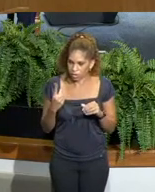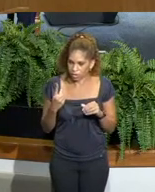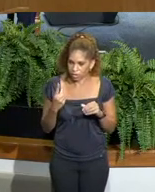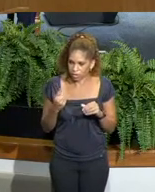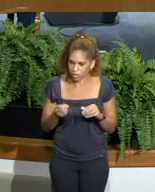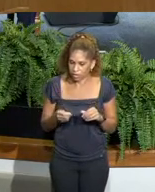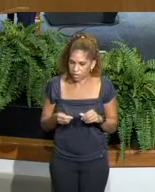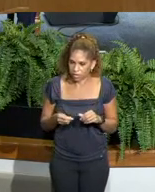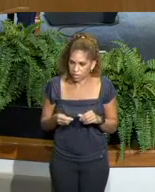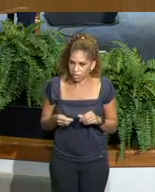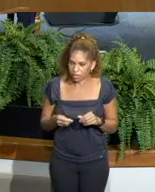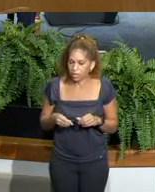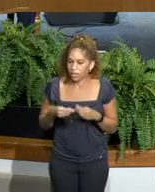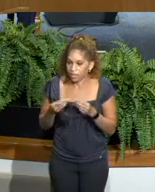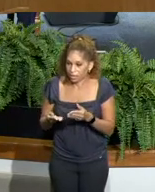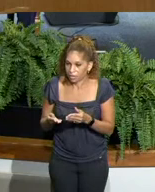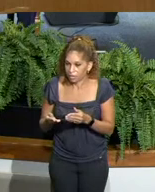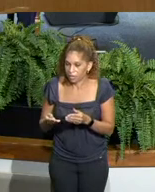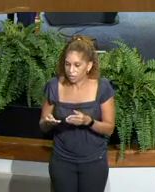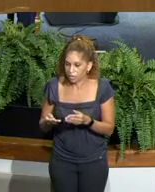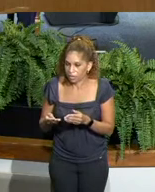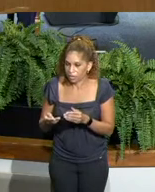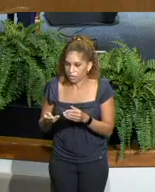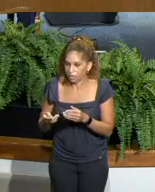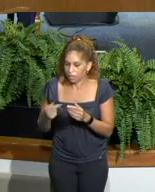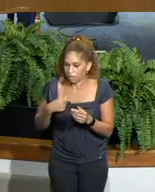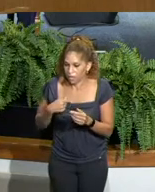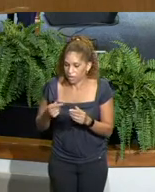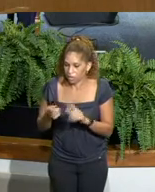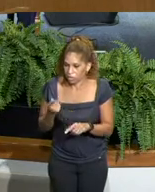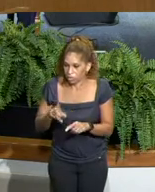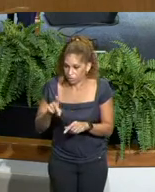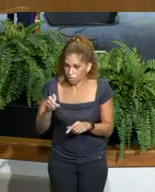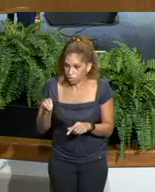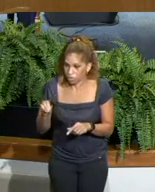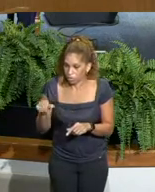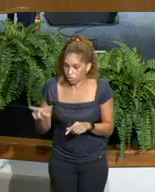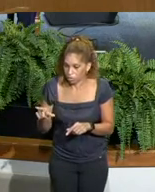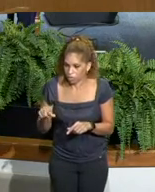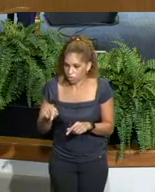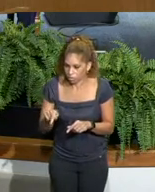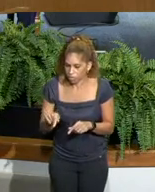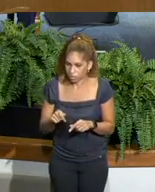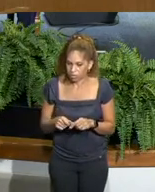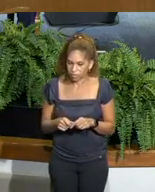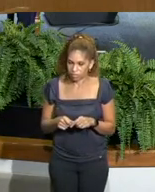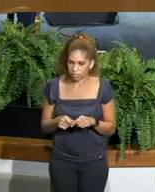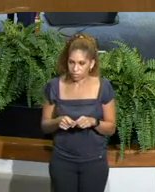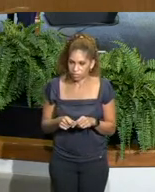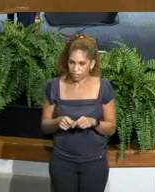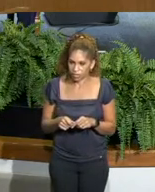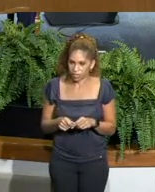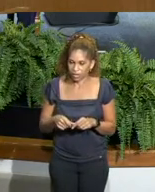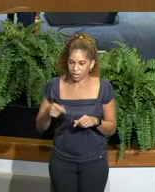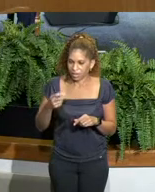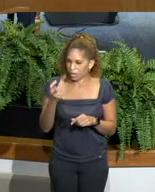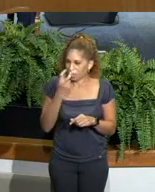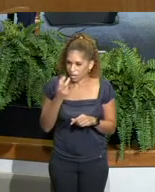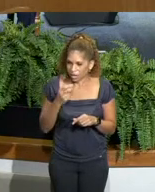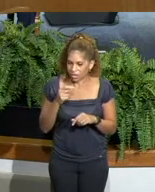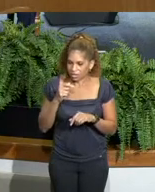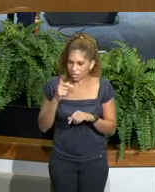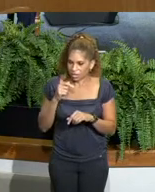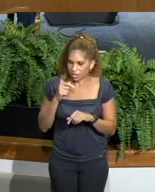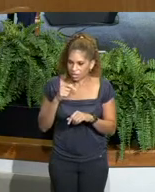me in the water. MIT professor Otto Swammer said there's a blind spot in America's economic theory.